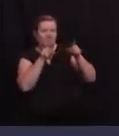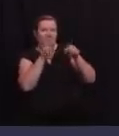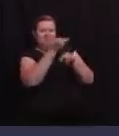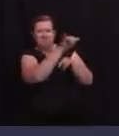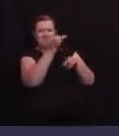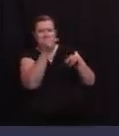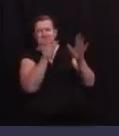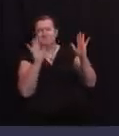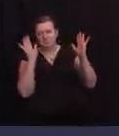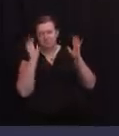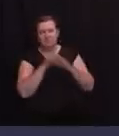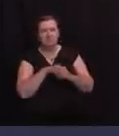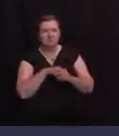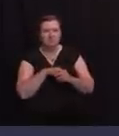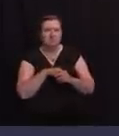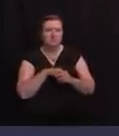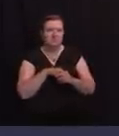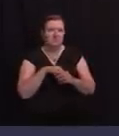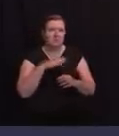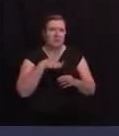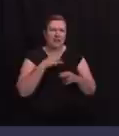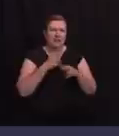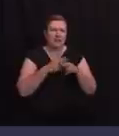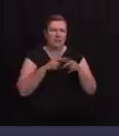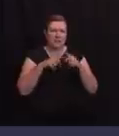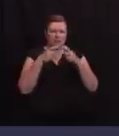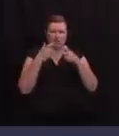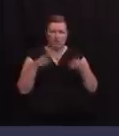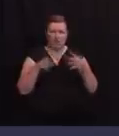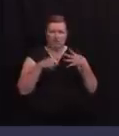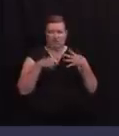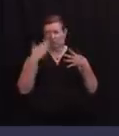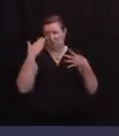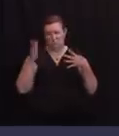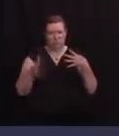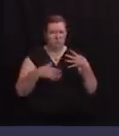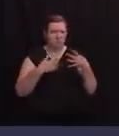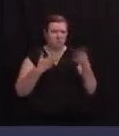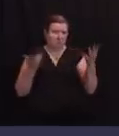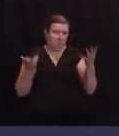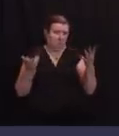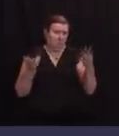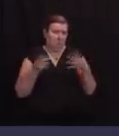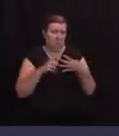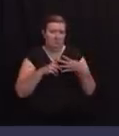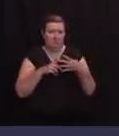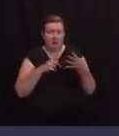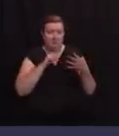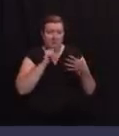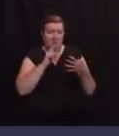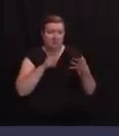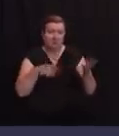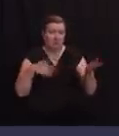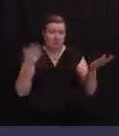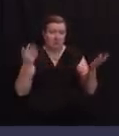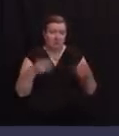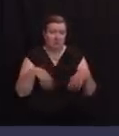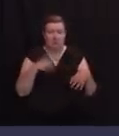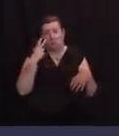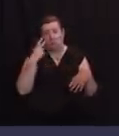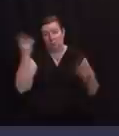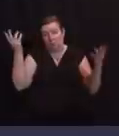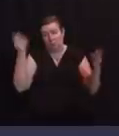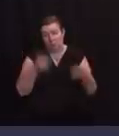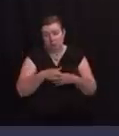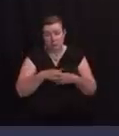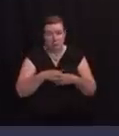Names on the checks, I don't know that we've made that call yet. So stay tuned on that one. Listen, as